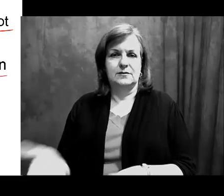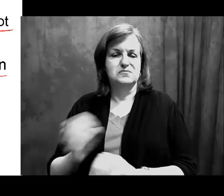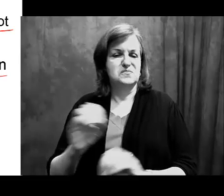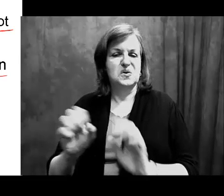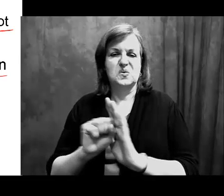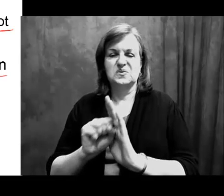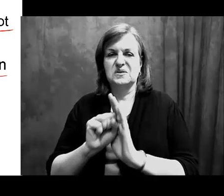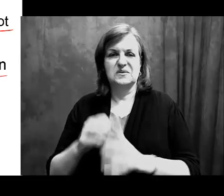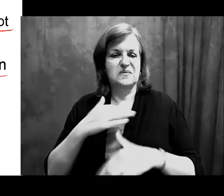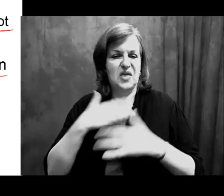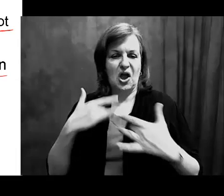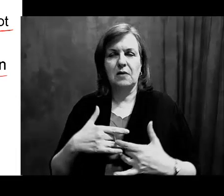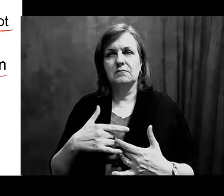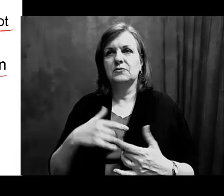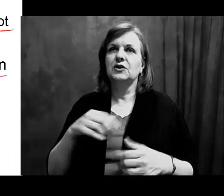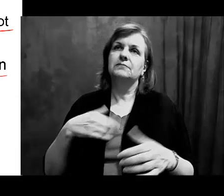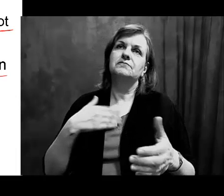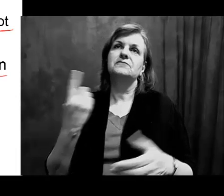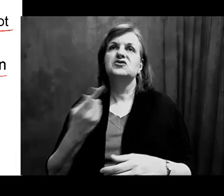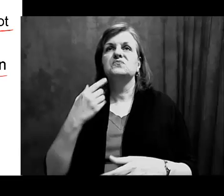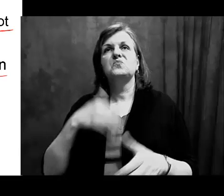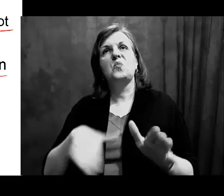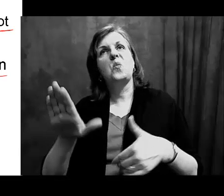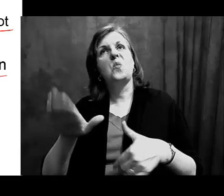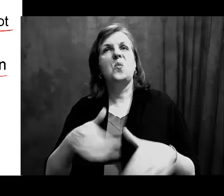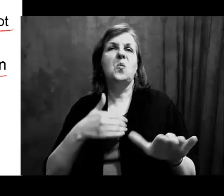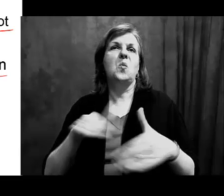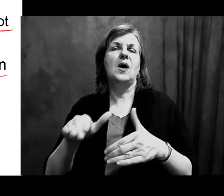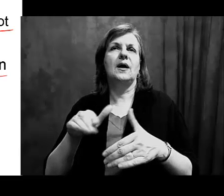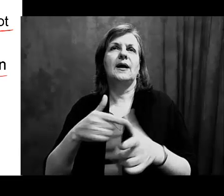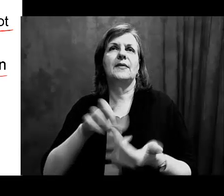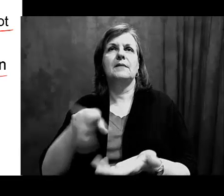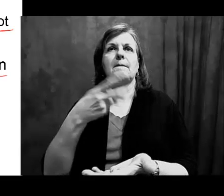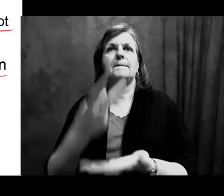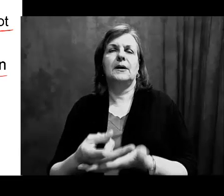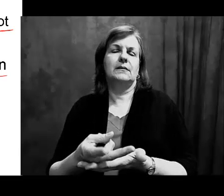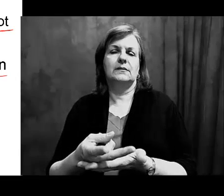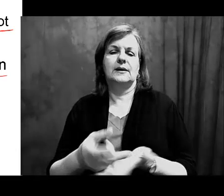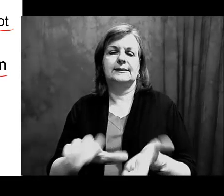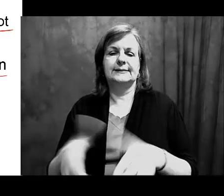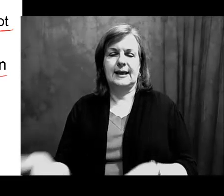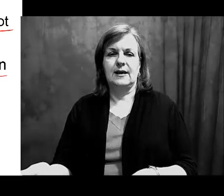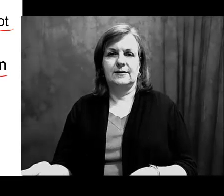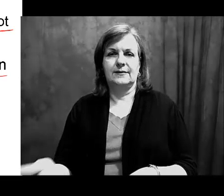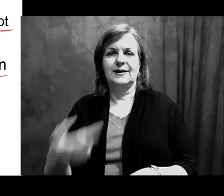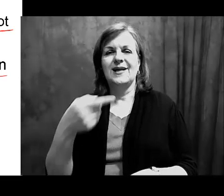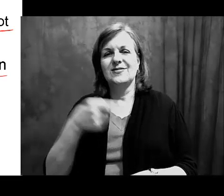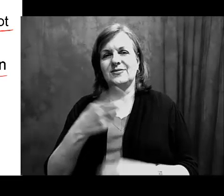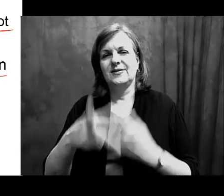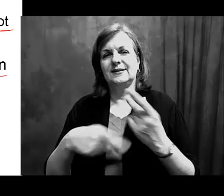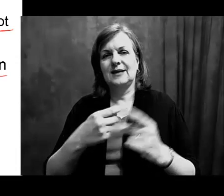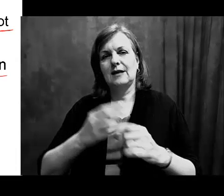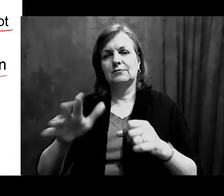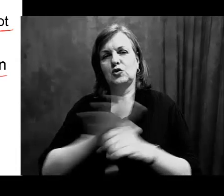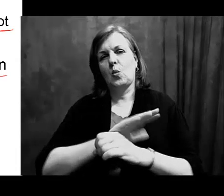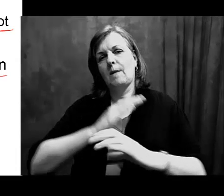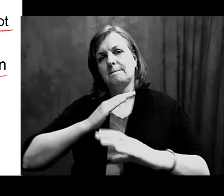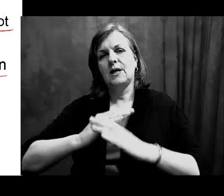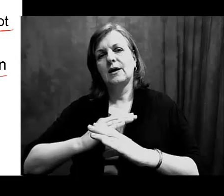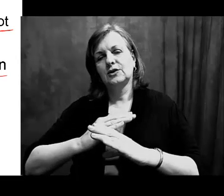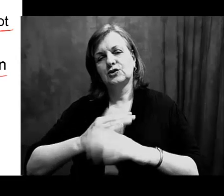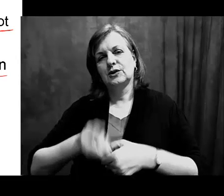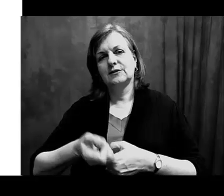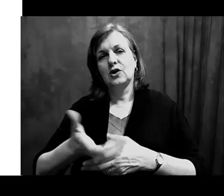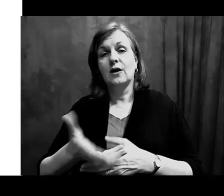dead. No symptoms. They are just walking along, fall over, and die. These kinds